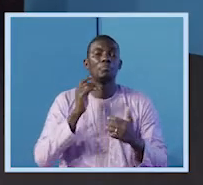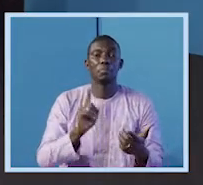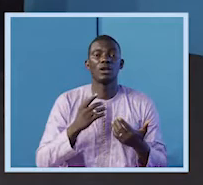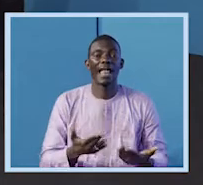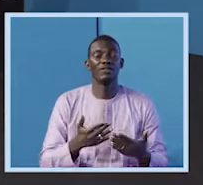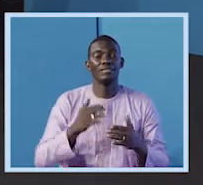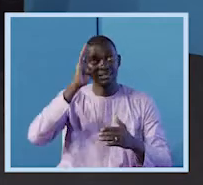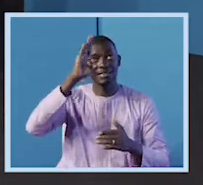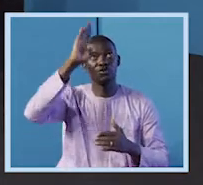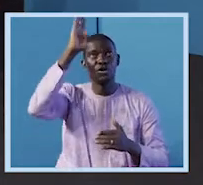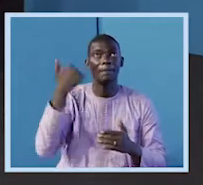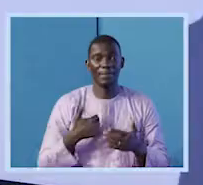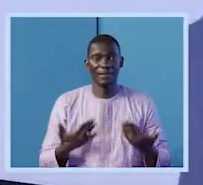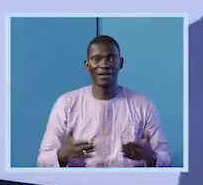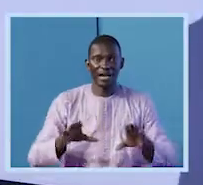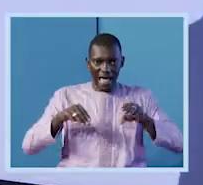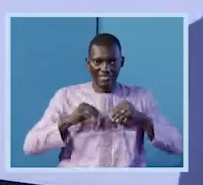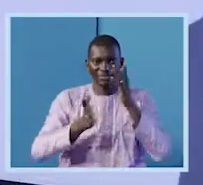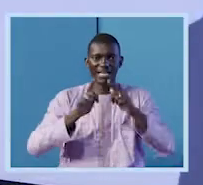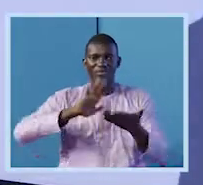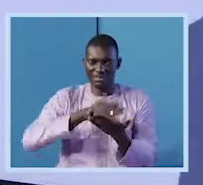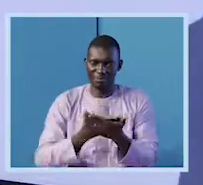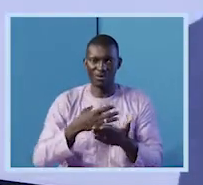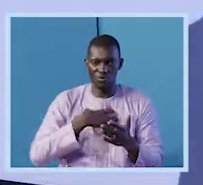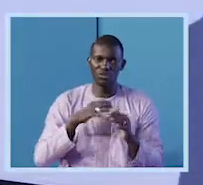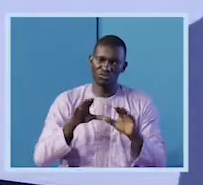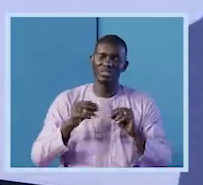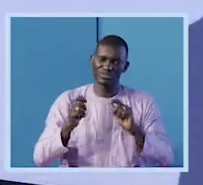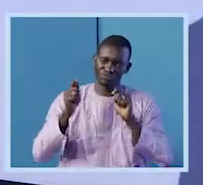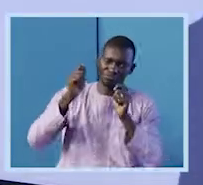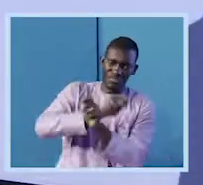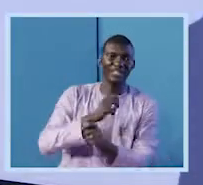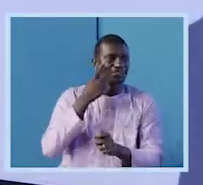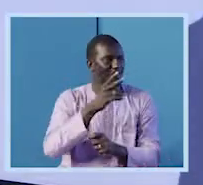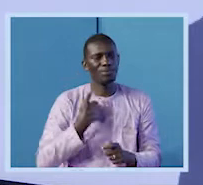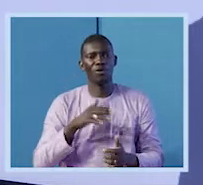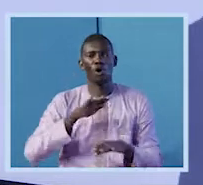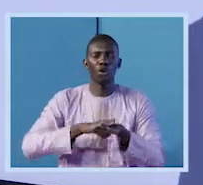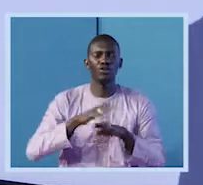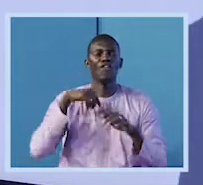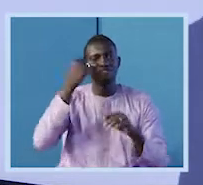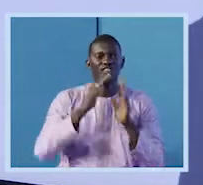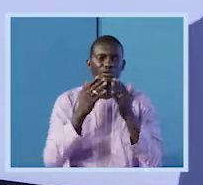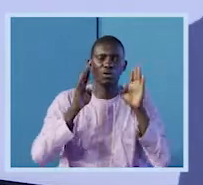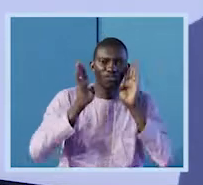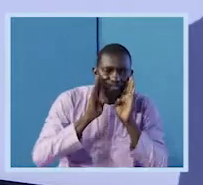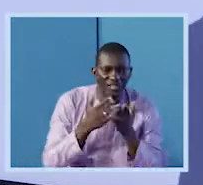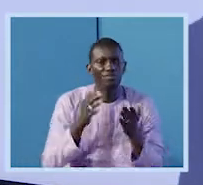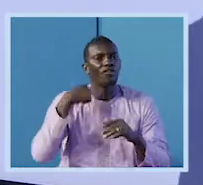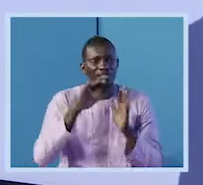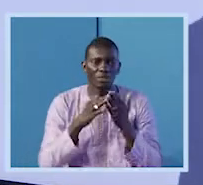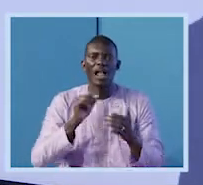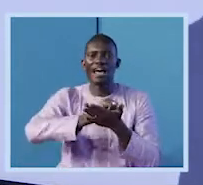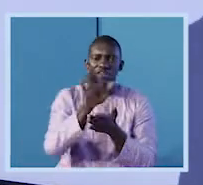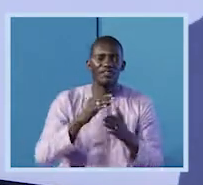thank God, people are now changing now. Yeah, the narrative Seeing is people changing. like me on social media, advocating for information access